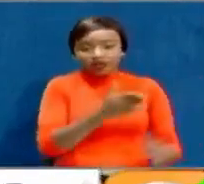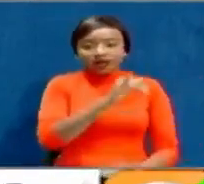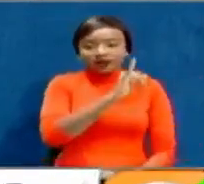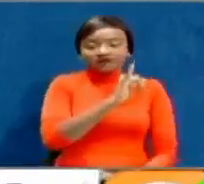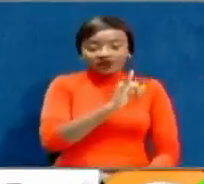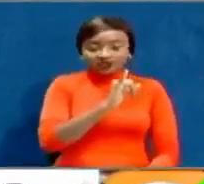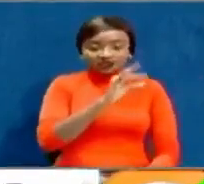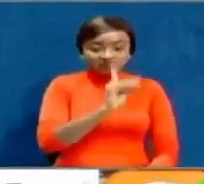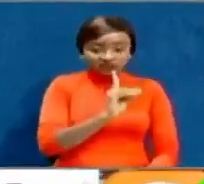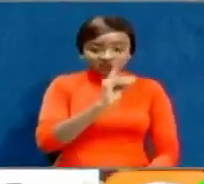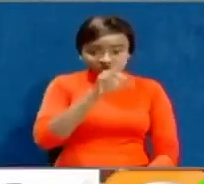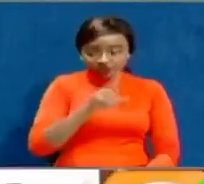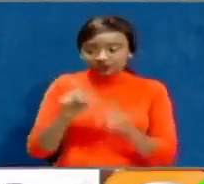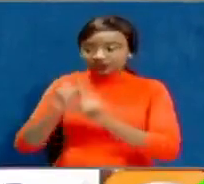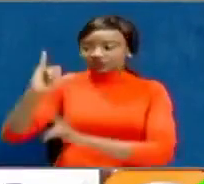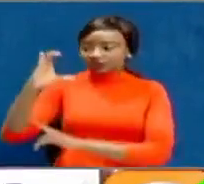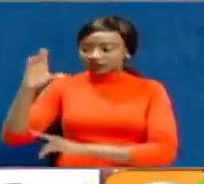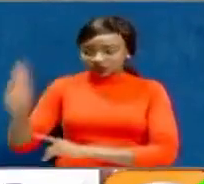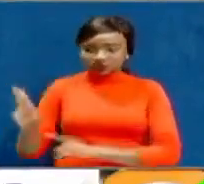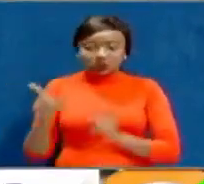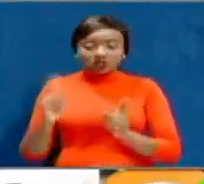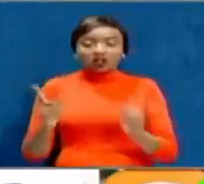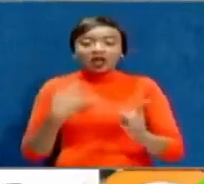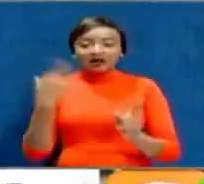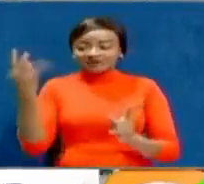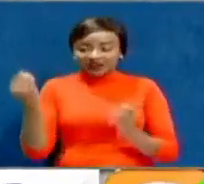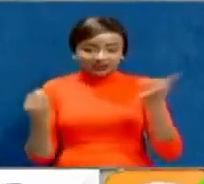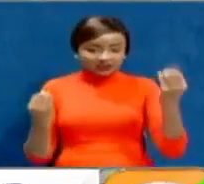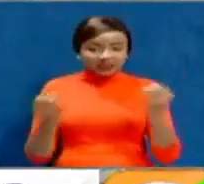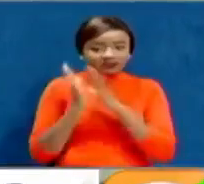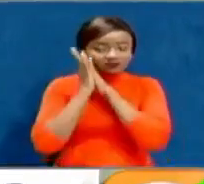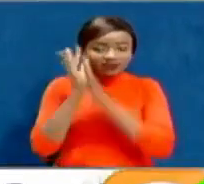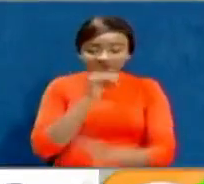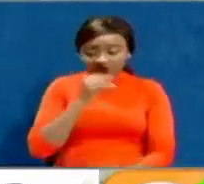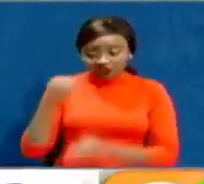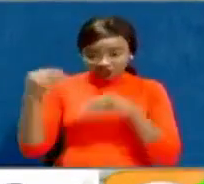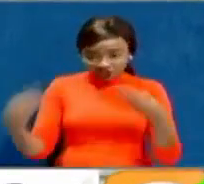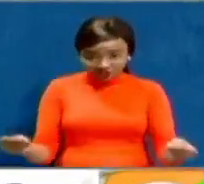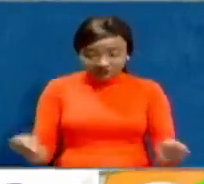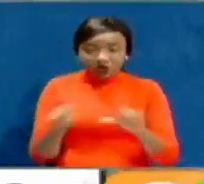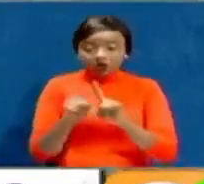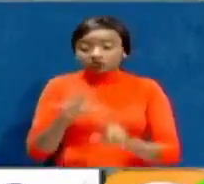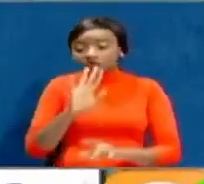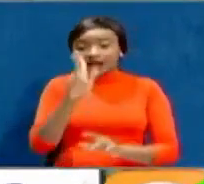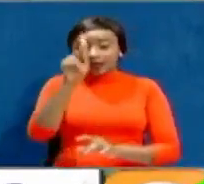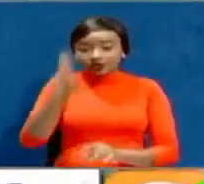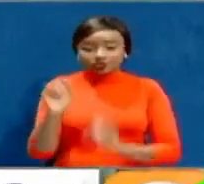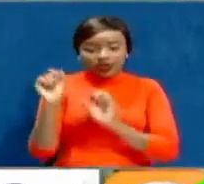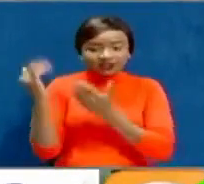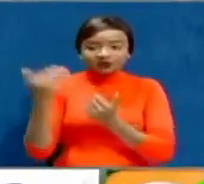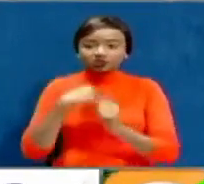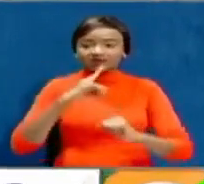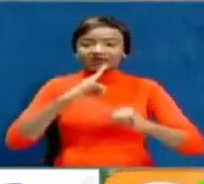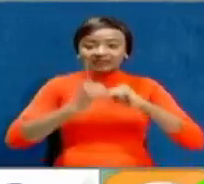unit and intensive care unit facility that already has 30 ICU beds. The facility is expected to have a total of